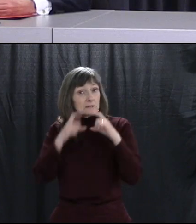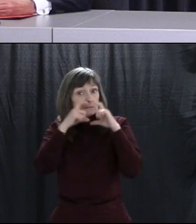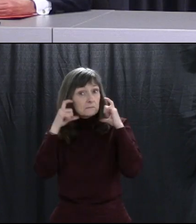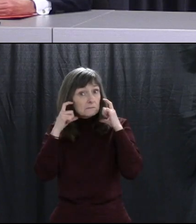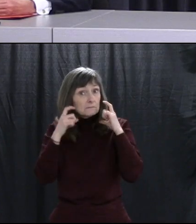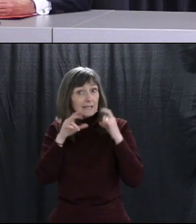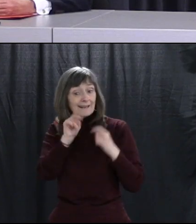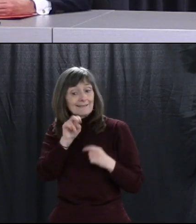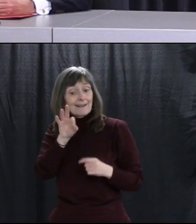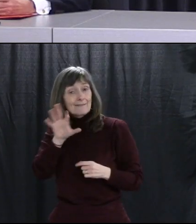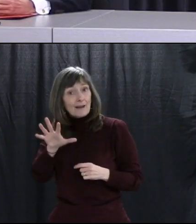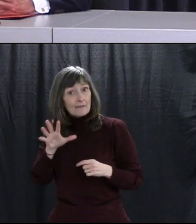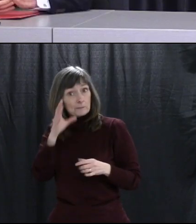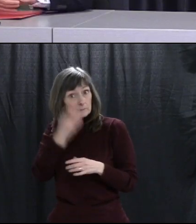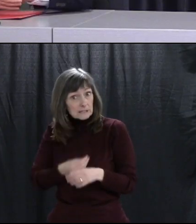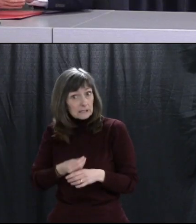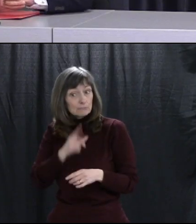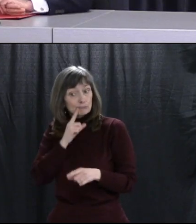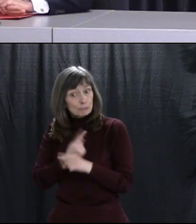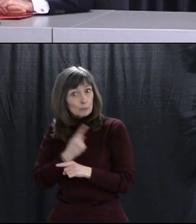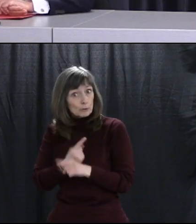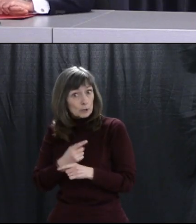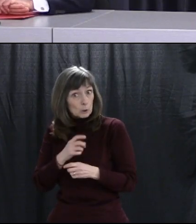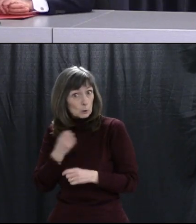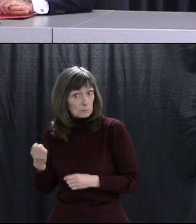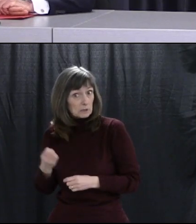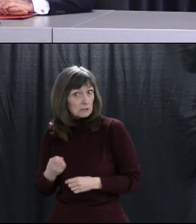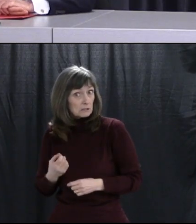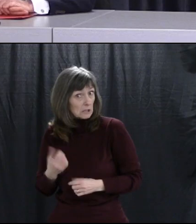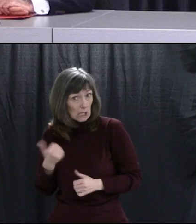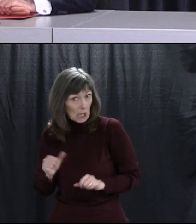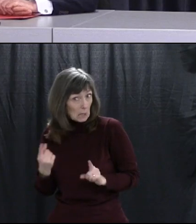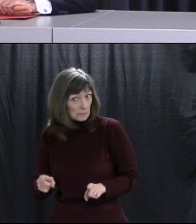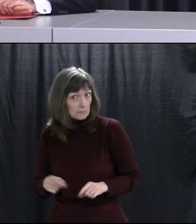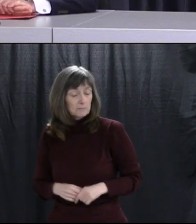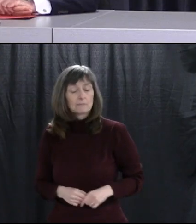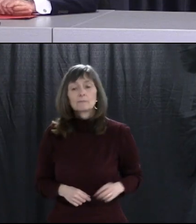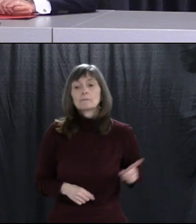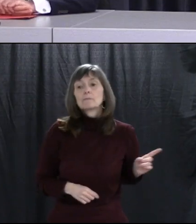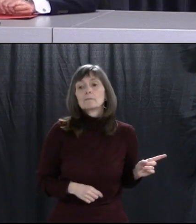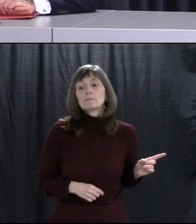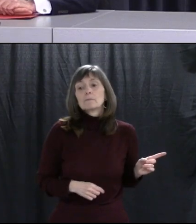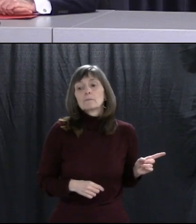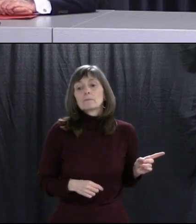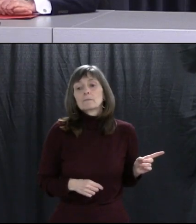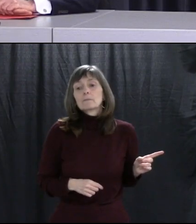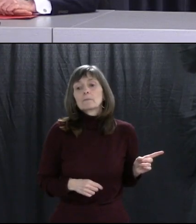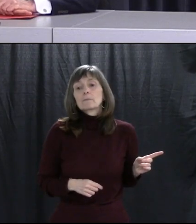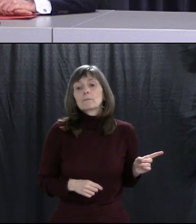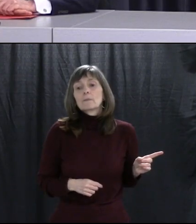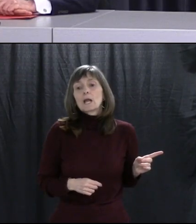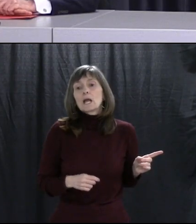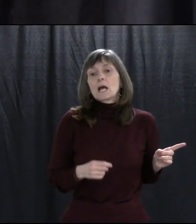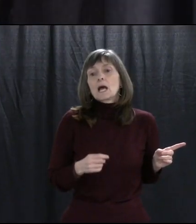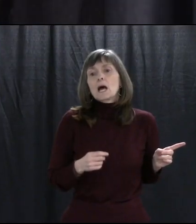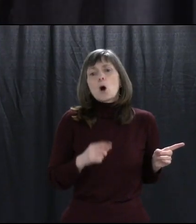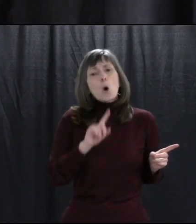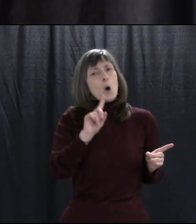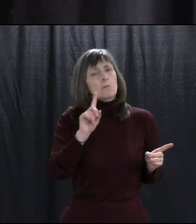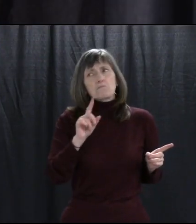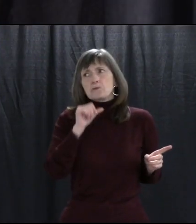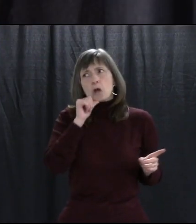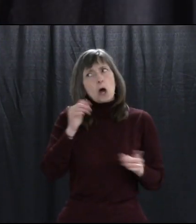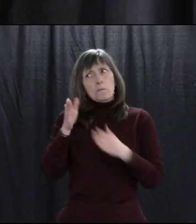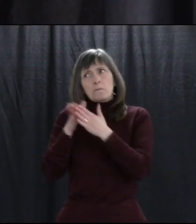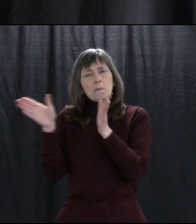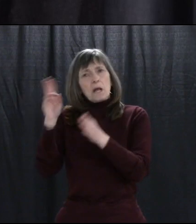only situations where physicians have, that I'm aware of, been unable to access masks is in those private offices